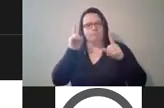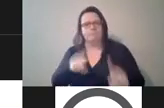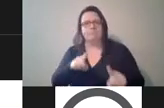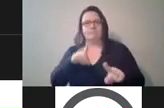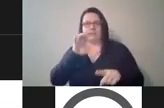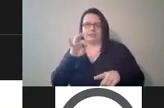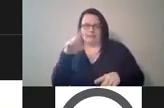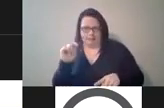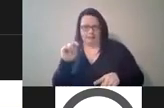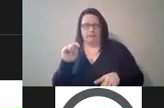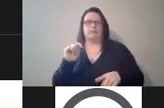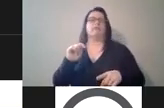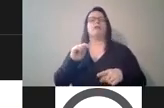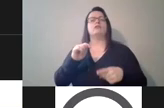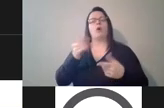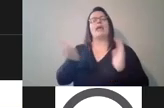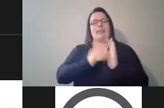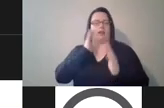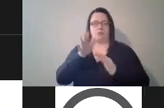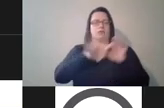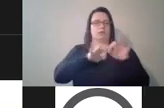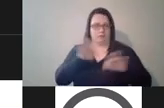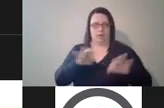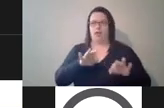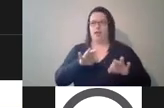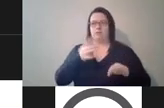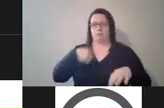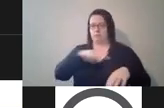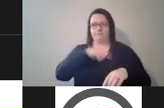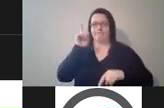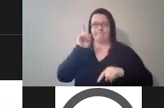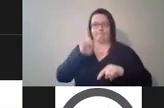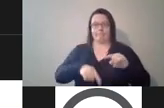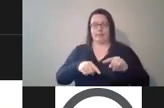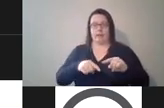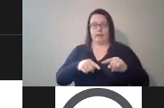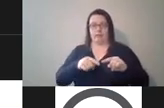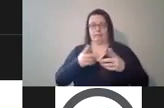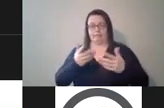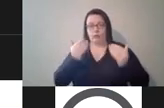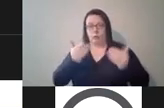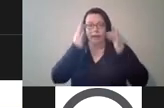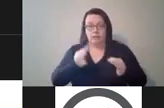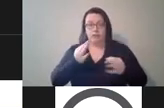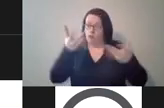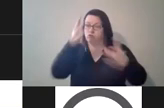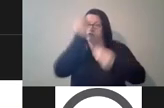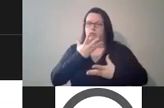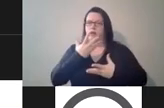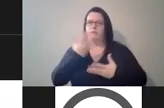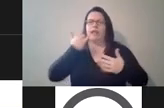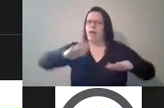And again, I'll reiterate, none of us can be expected to make an informed decision without the proper